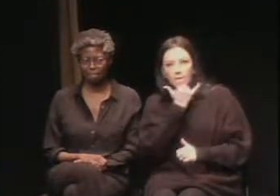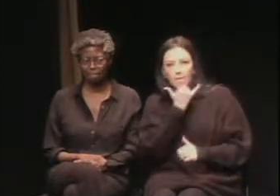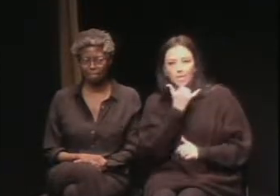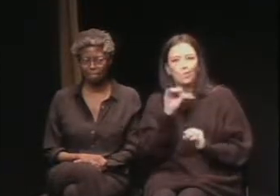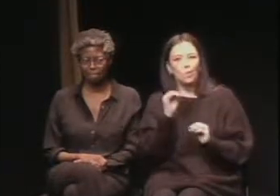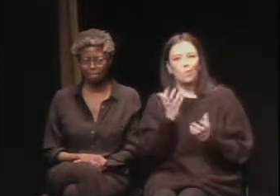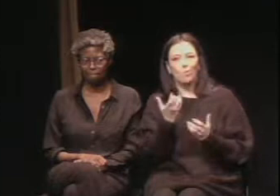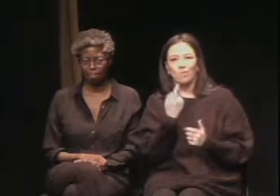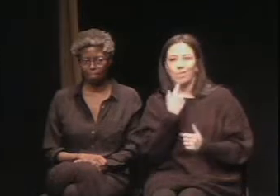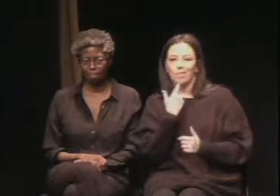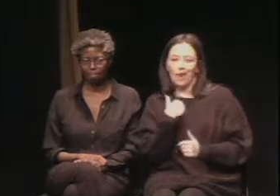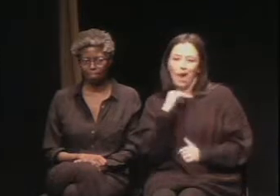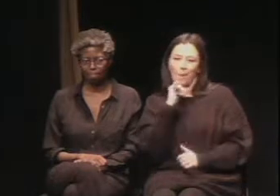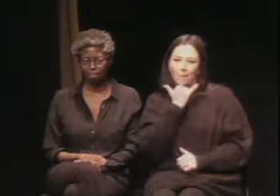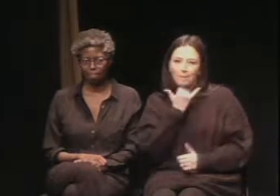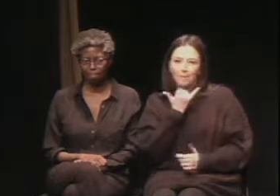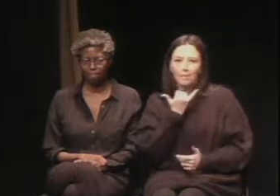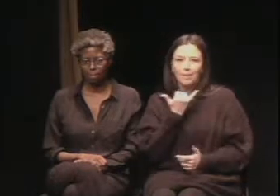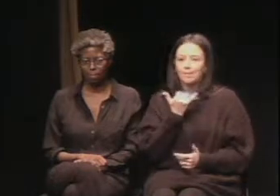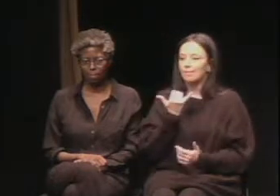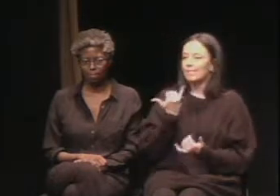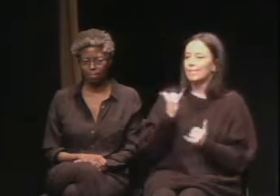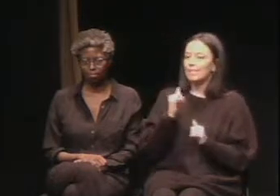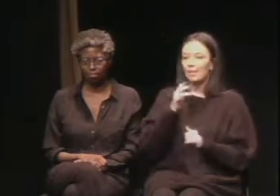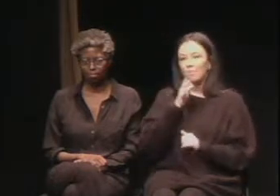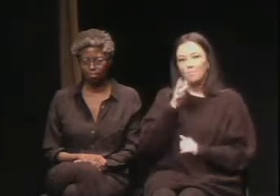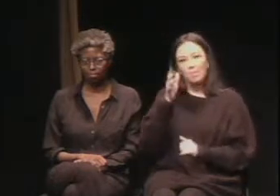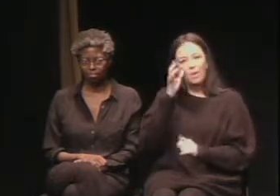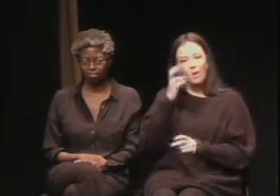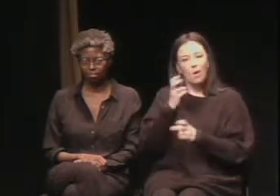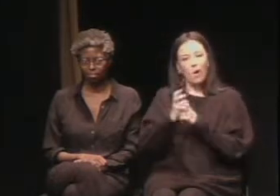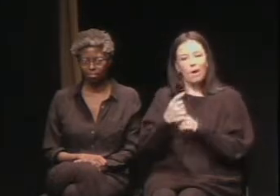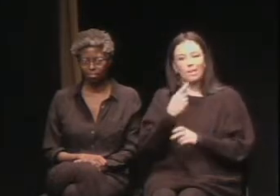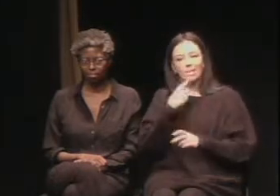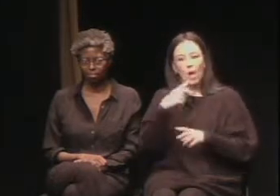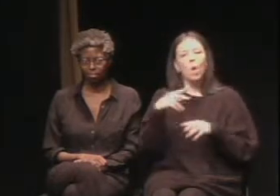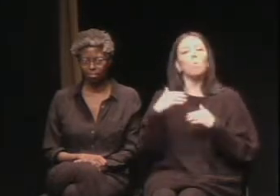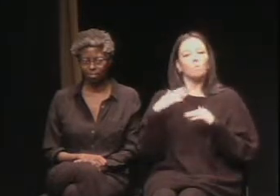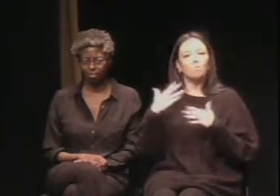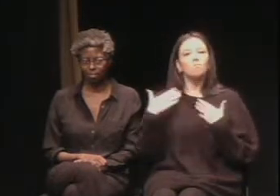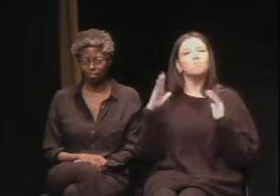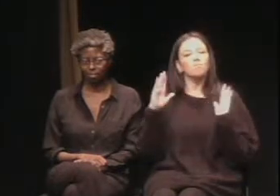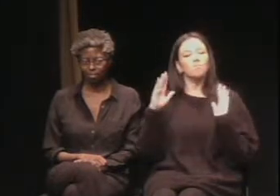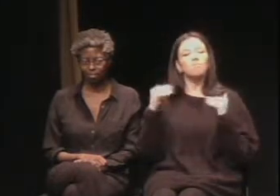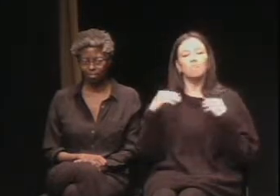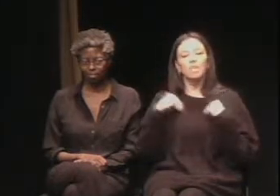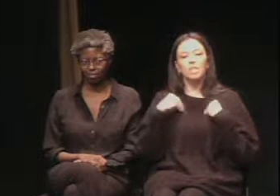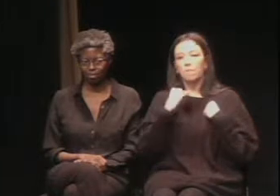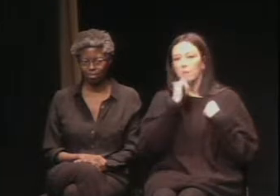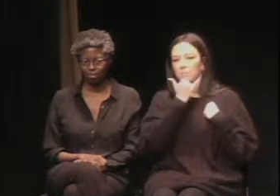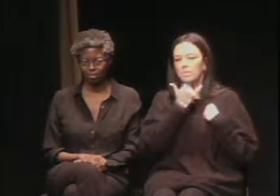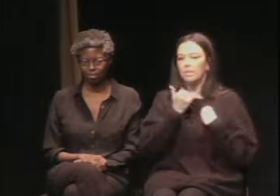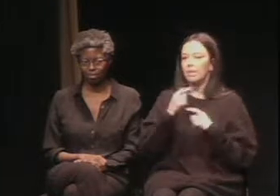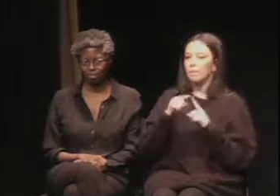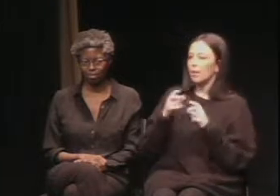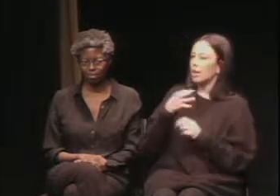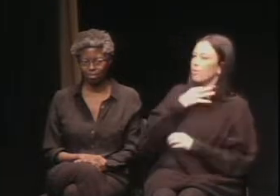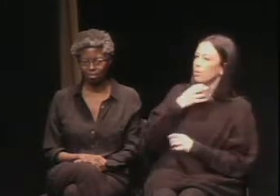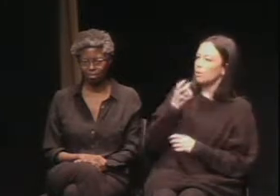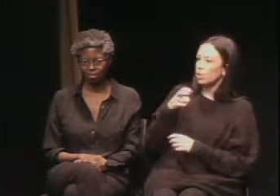I made a mistake. Right? Even in parenting, that's really hard to do. Yeah. But I am curious about the journey